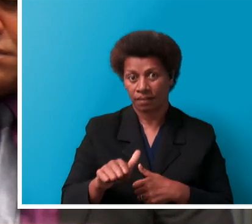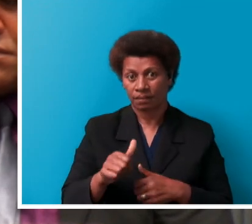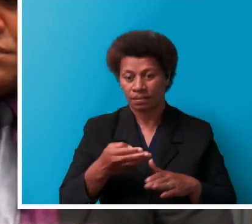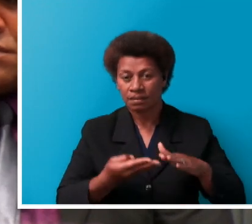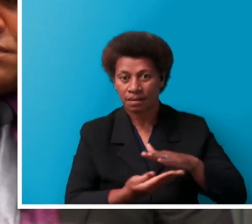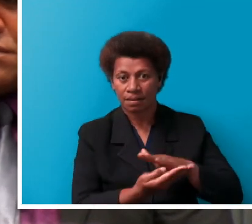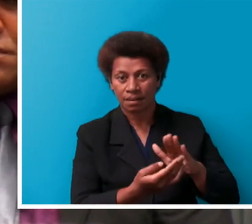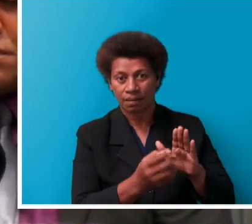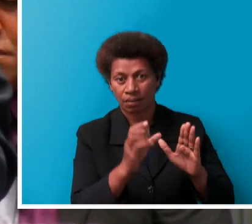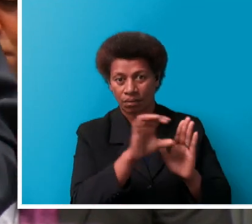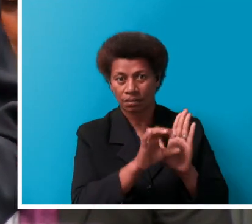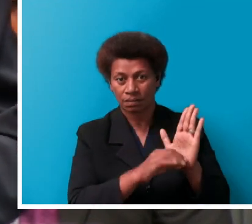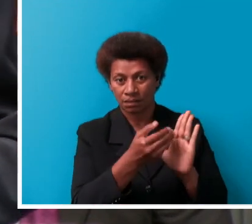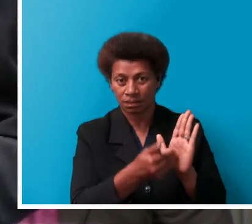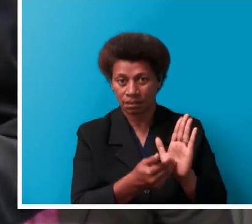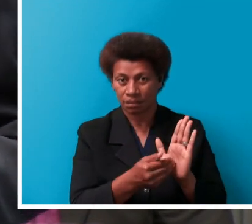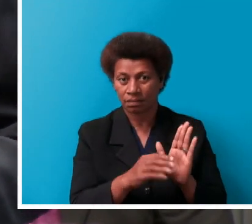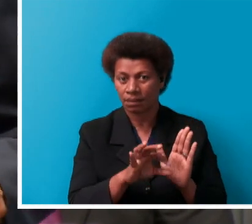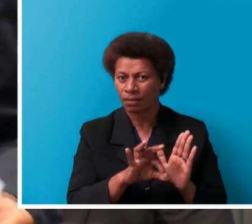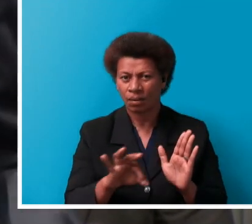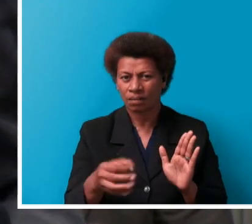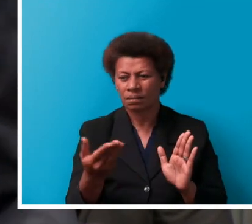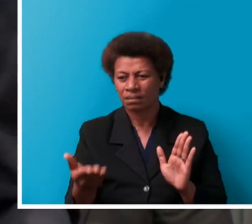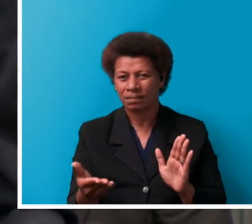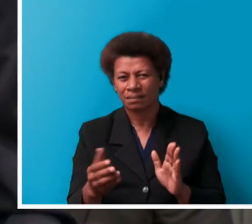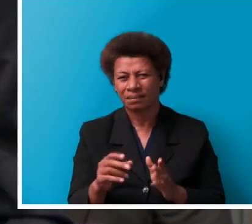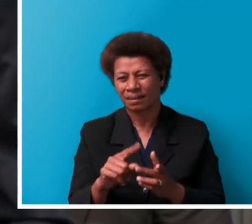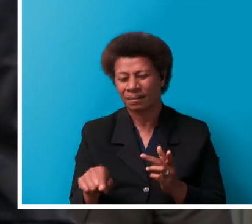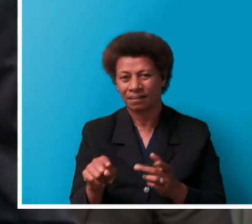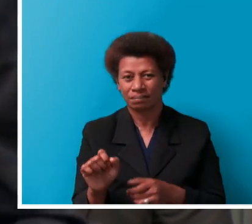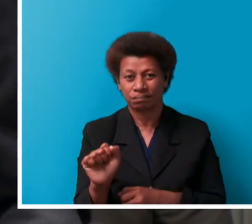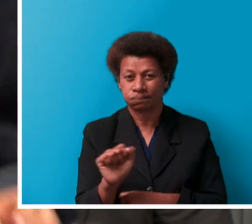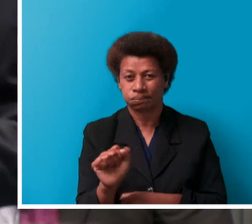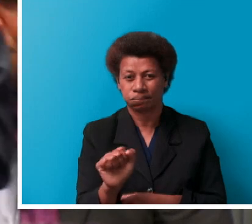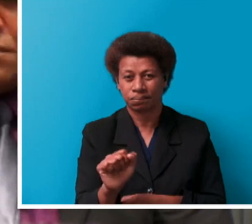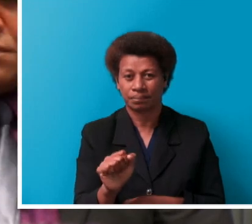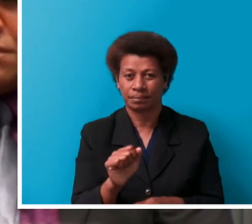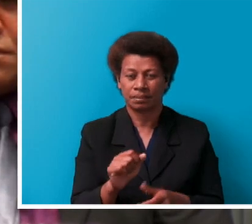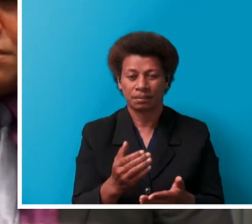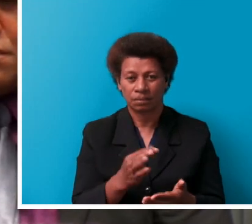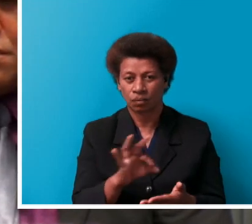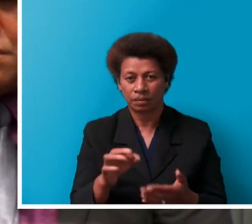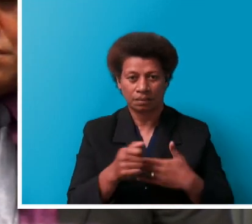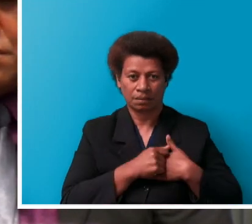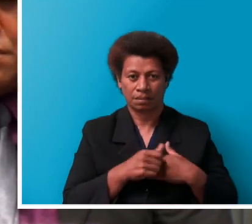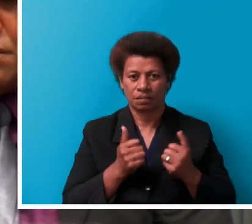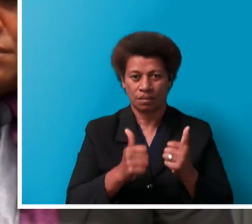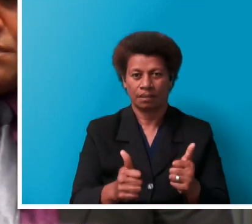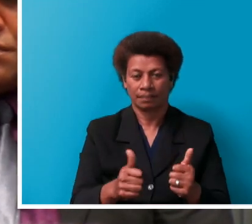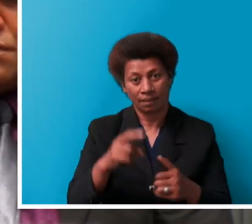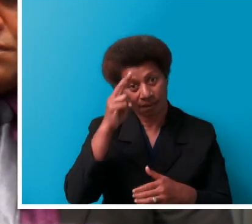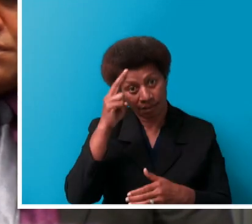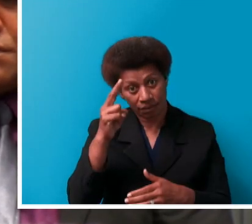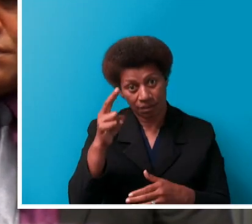Constitution, will not be taken away by another motorist. Mr. Speaker, sir, the National Road Safety Council will be